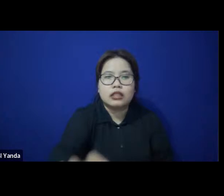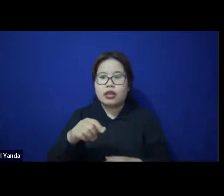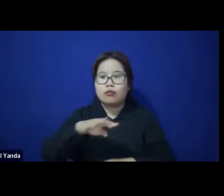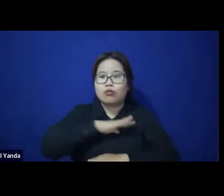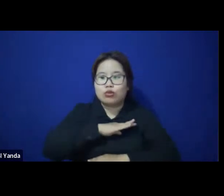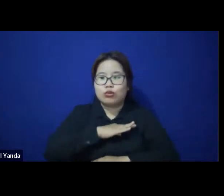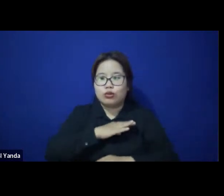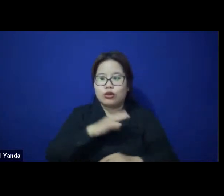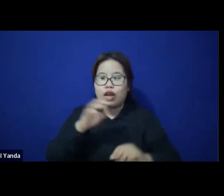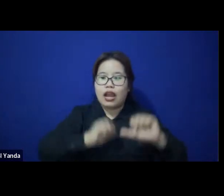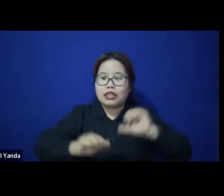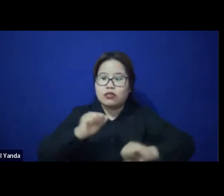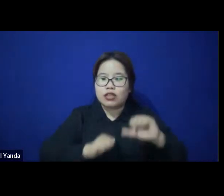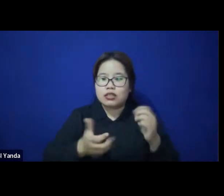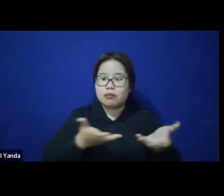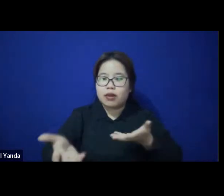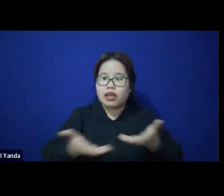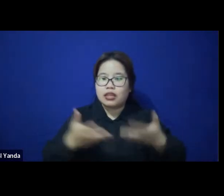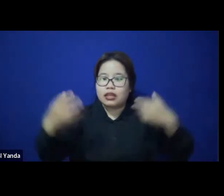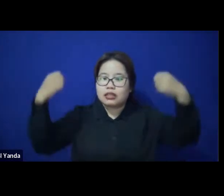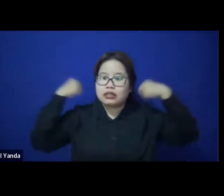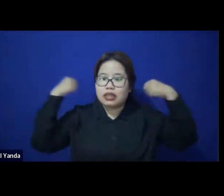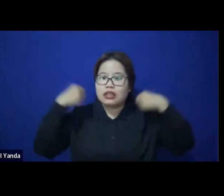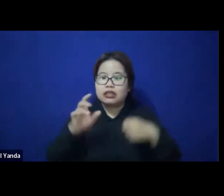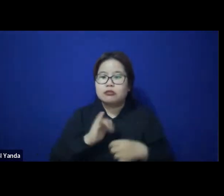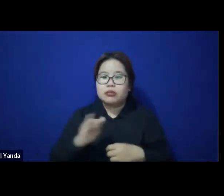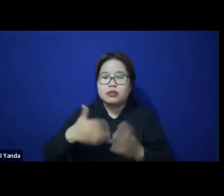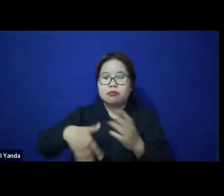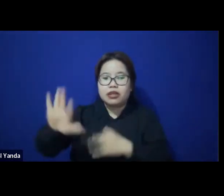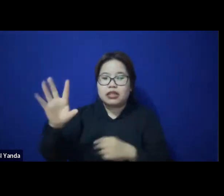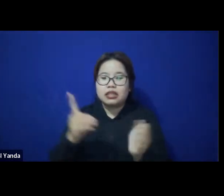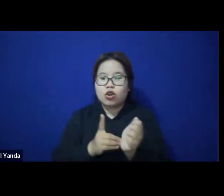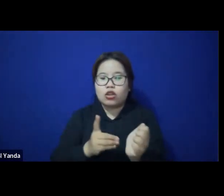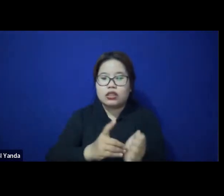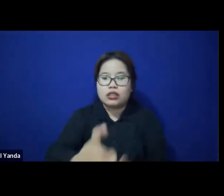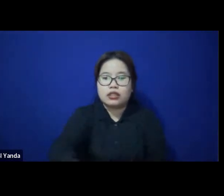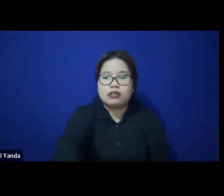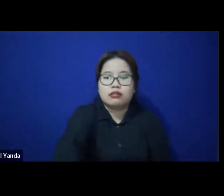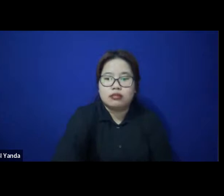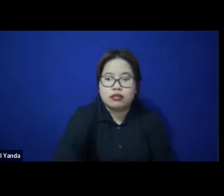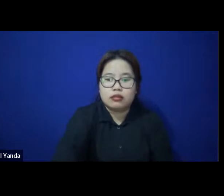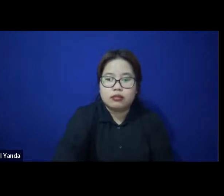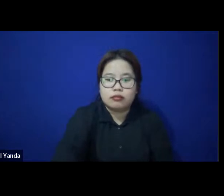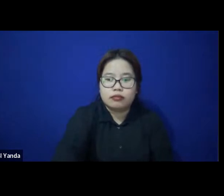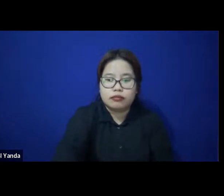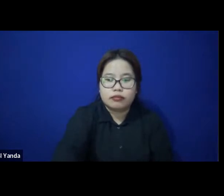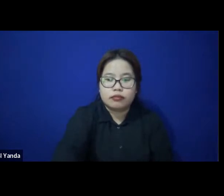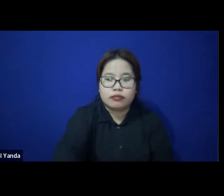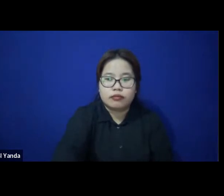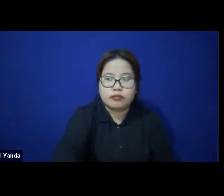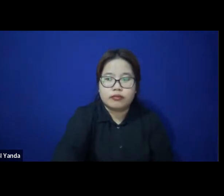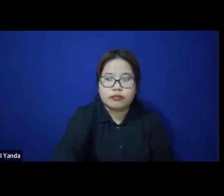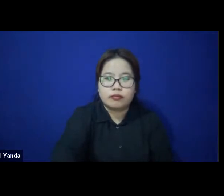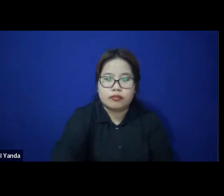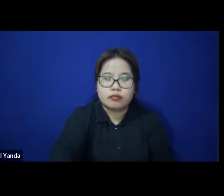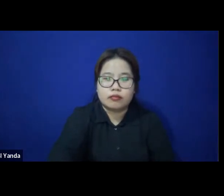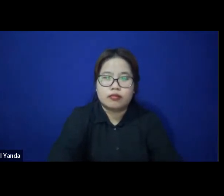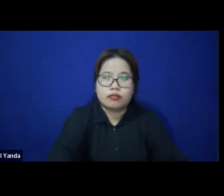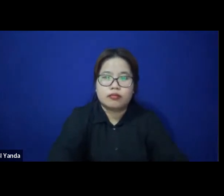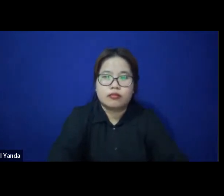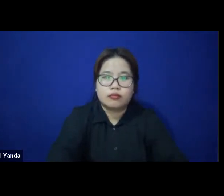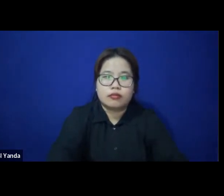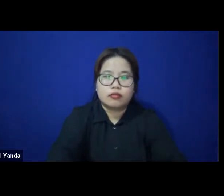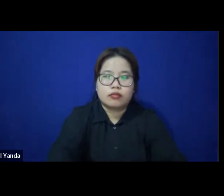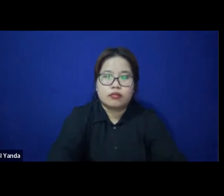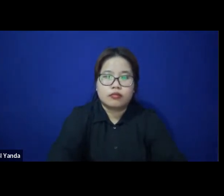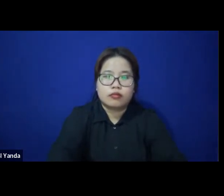doctor's office to preventative health, like the act of toothbrushing, for example. 1 in 8 have no source